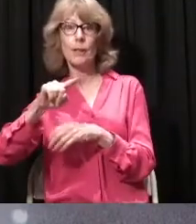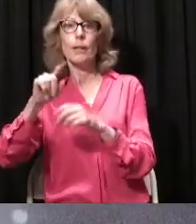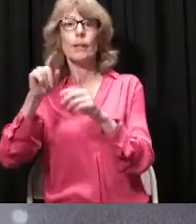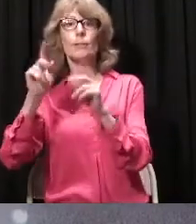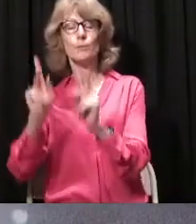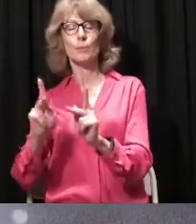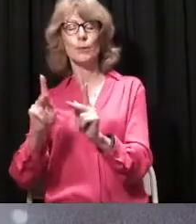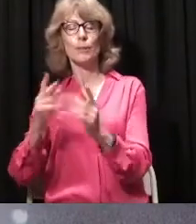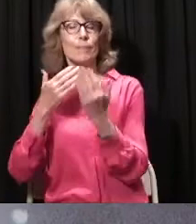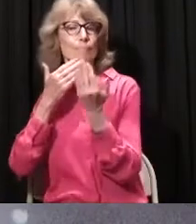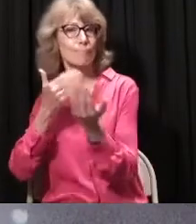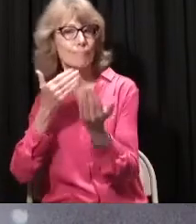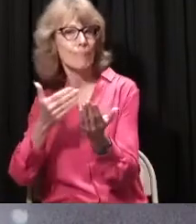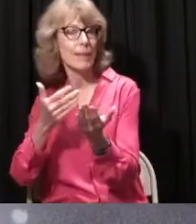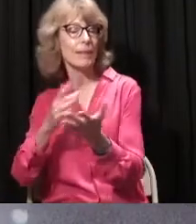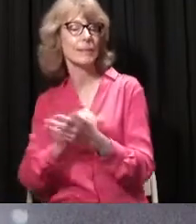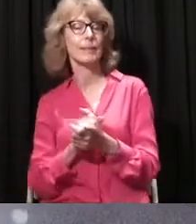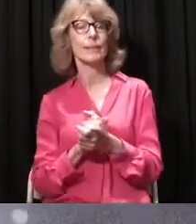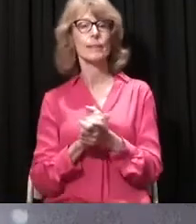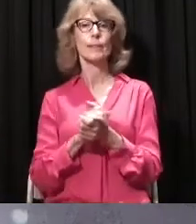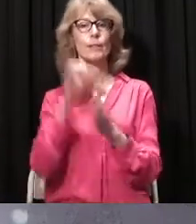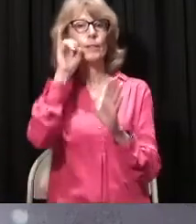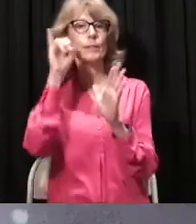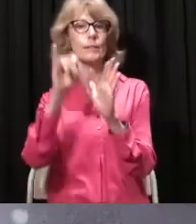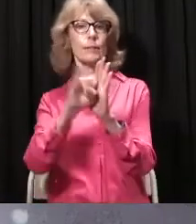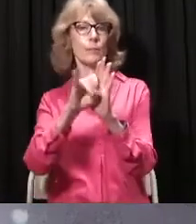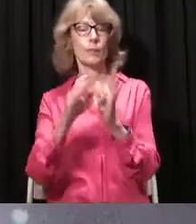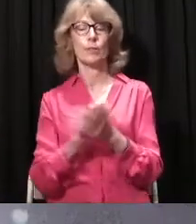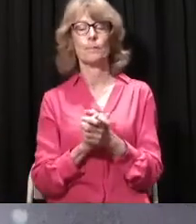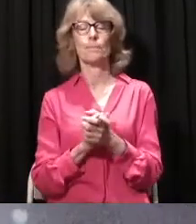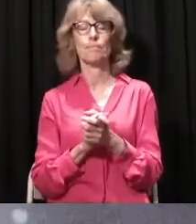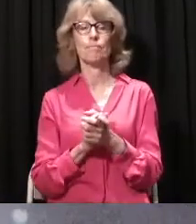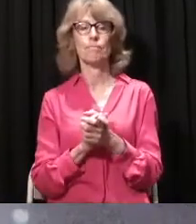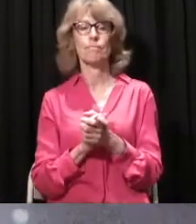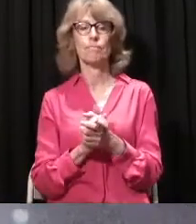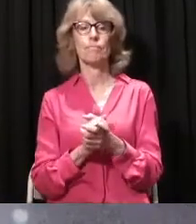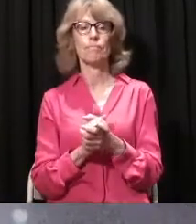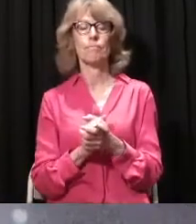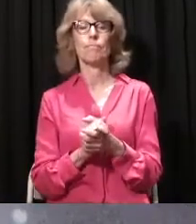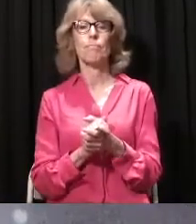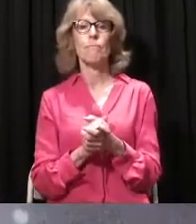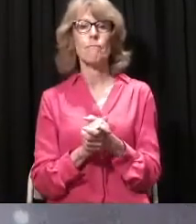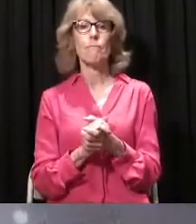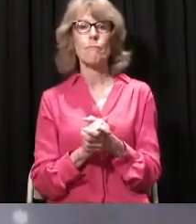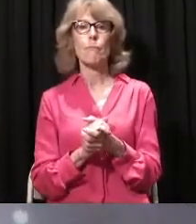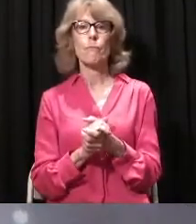super important. In fact, I want to give you an image to illustrate what I'm talking about here.